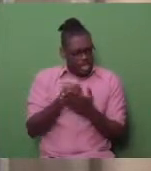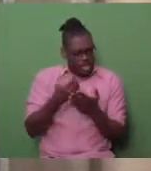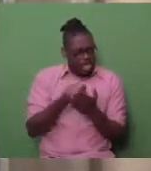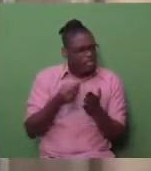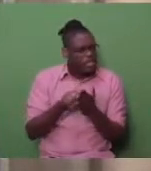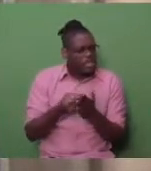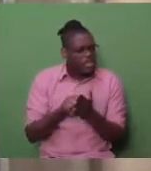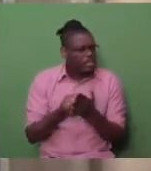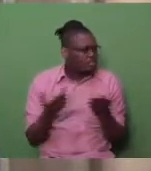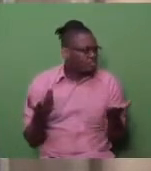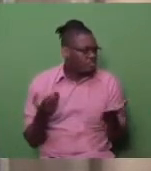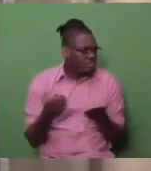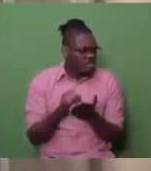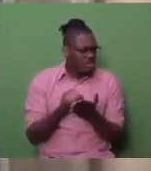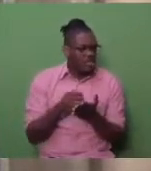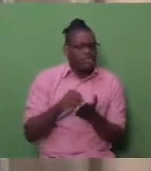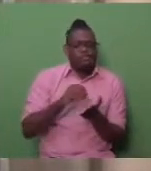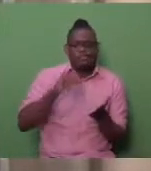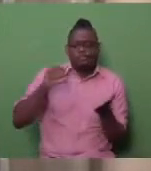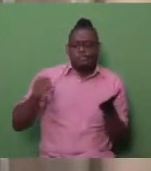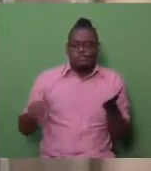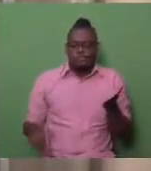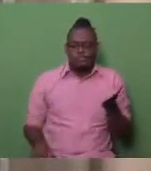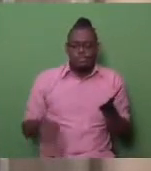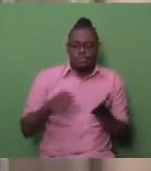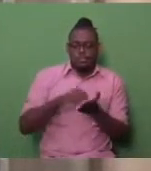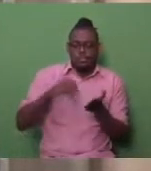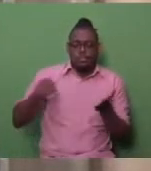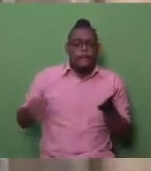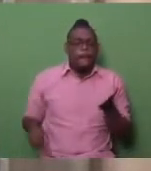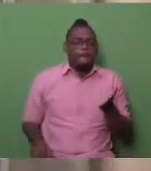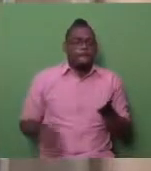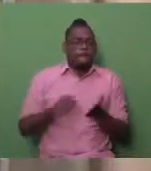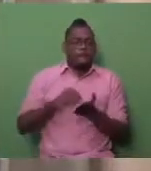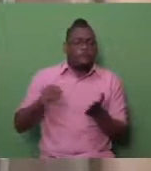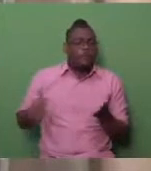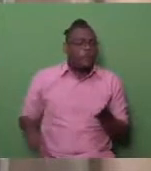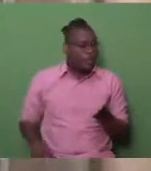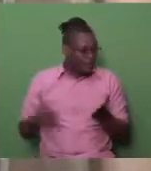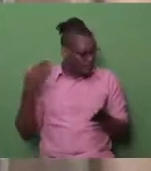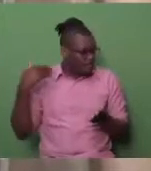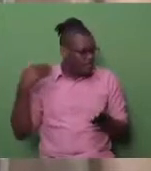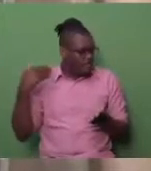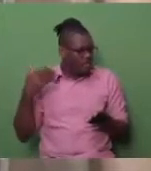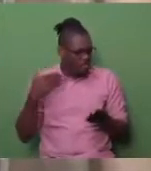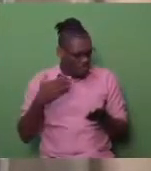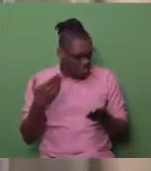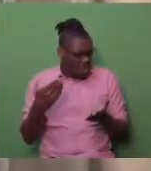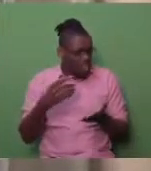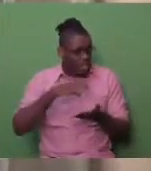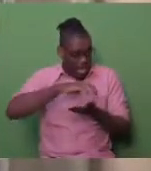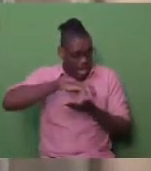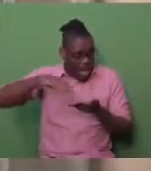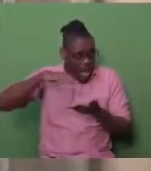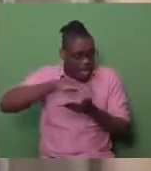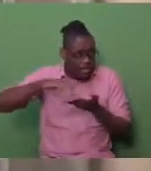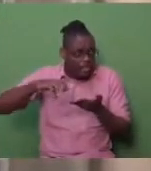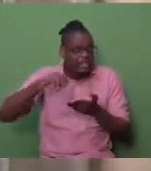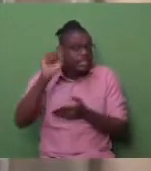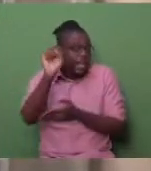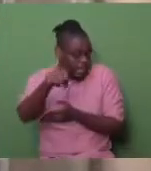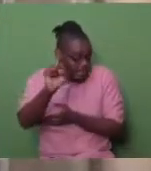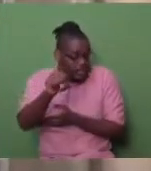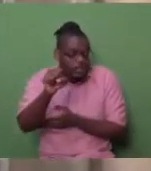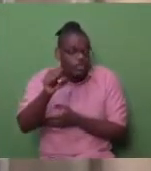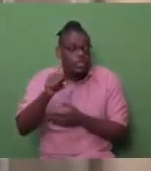it be a PNM party card, as we saw in the past? And why on earth did the minister not provide a timeline for